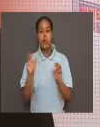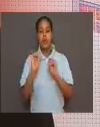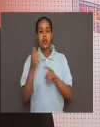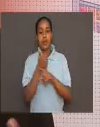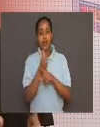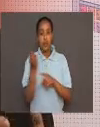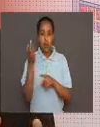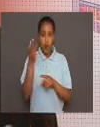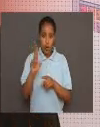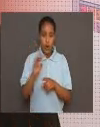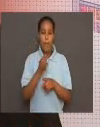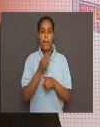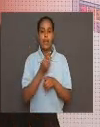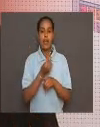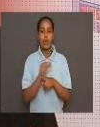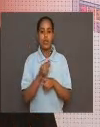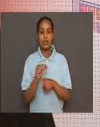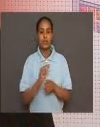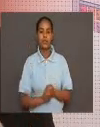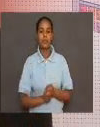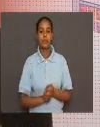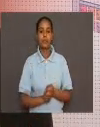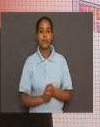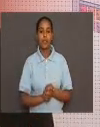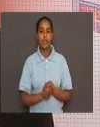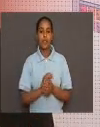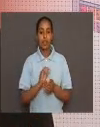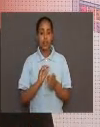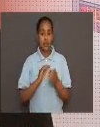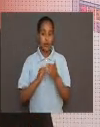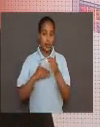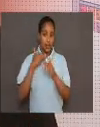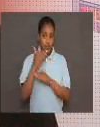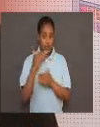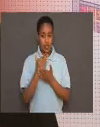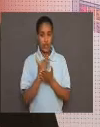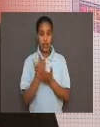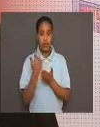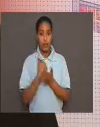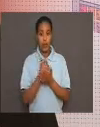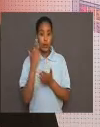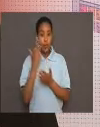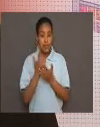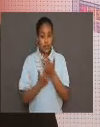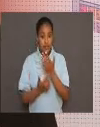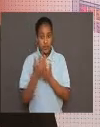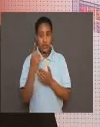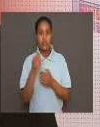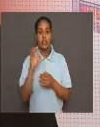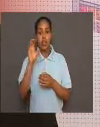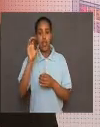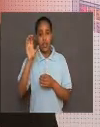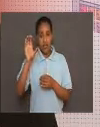nonmetals, or metalloids. In our next lesson, we will discuss the